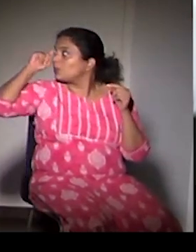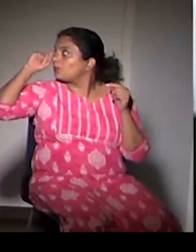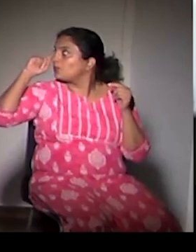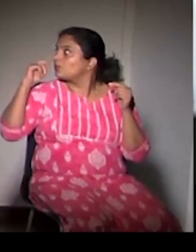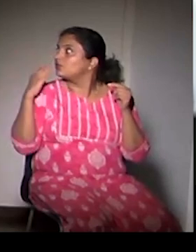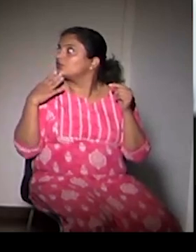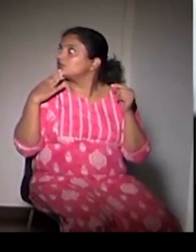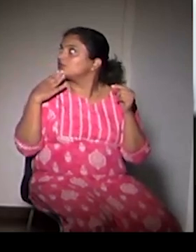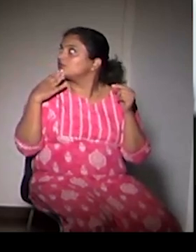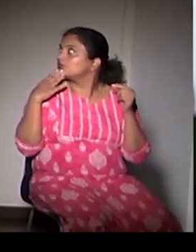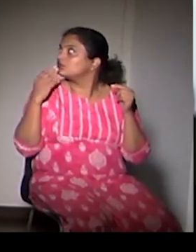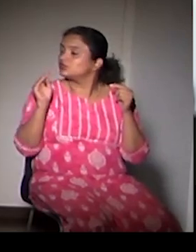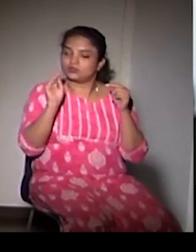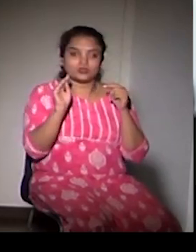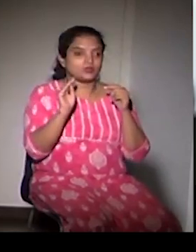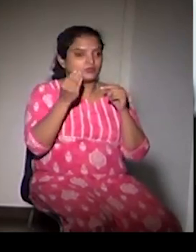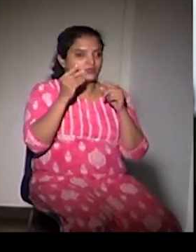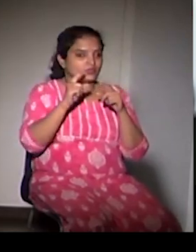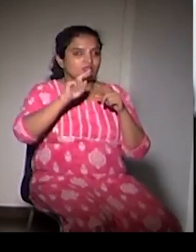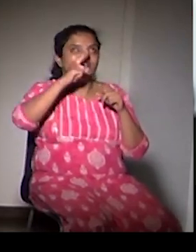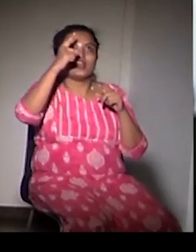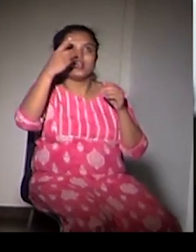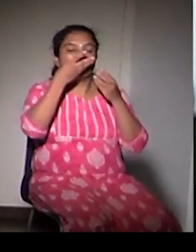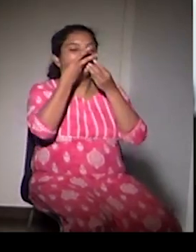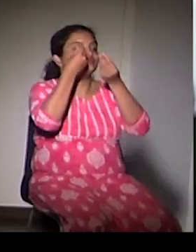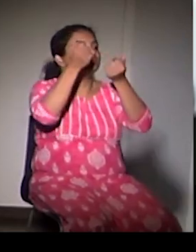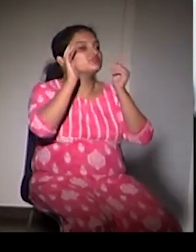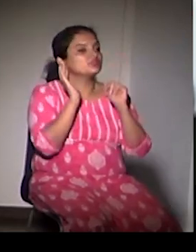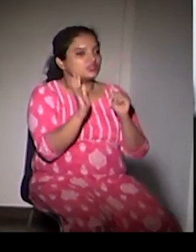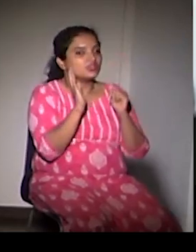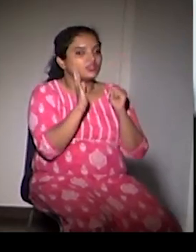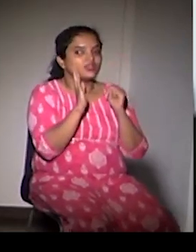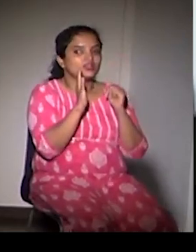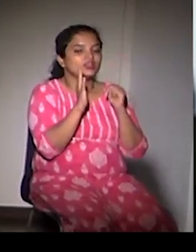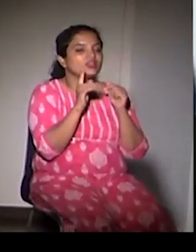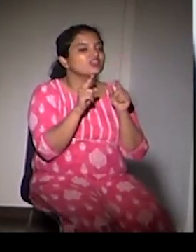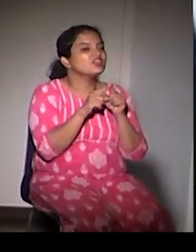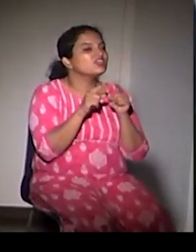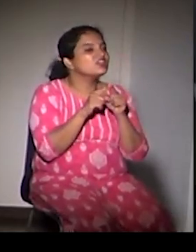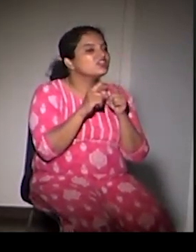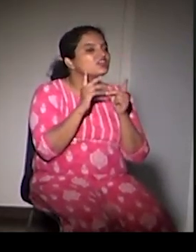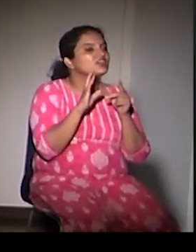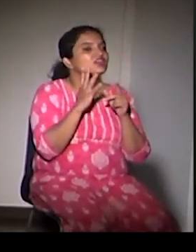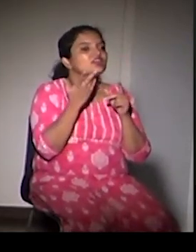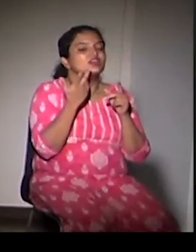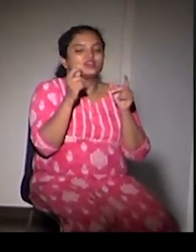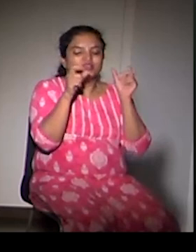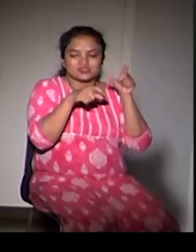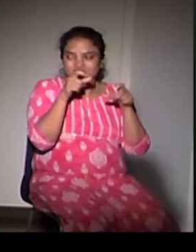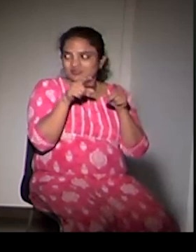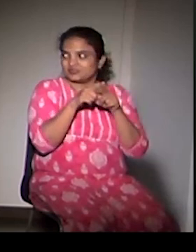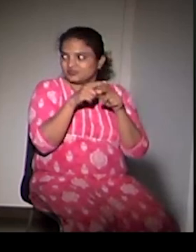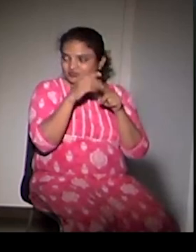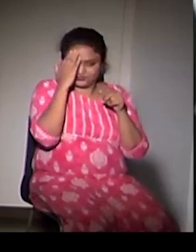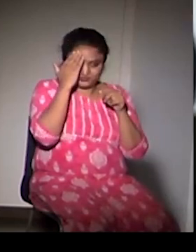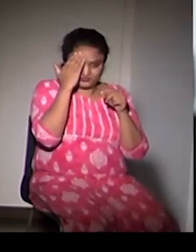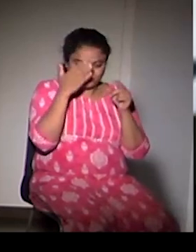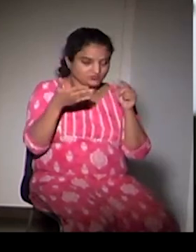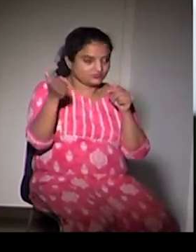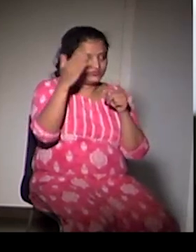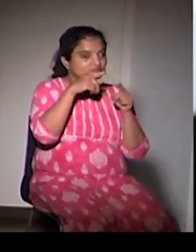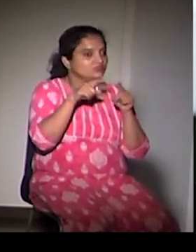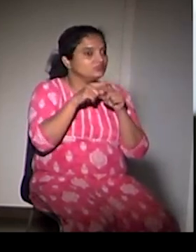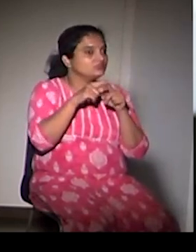has survived much better than any of the other colours. It's sadly not much visited. Obviously in Agra, the Taj